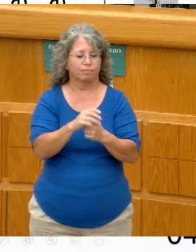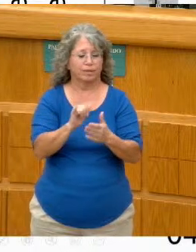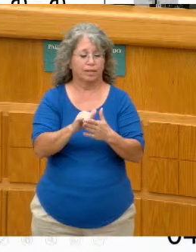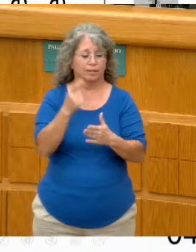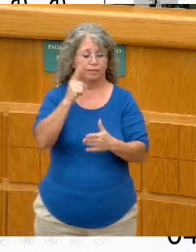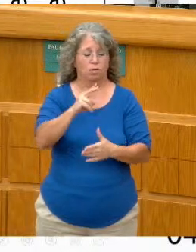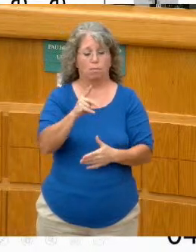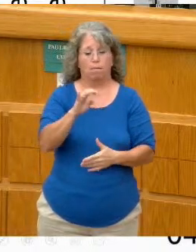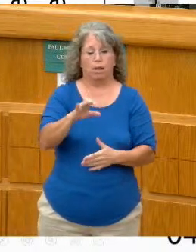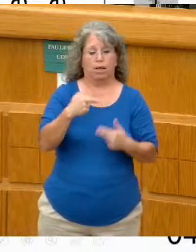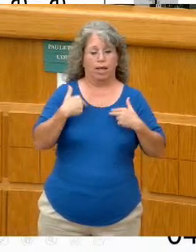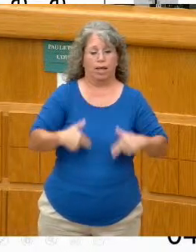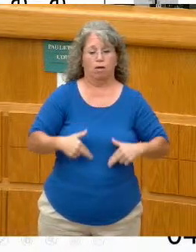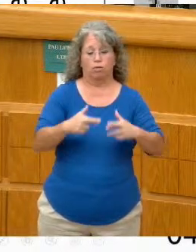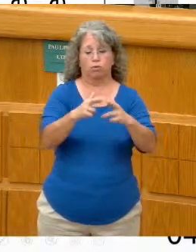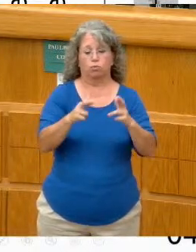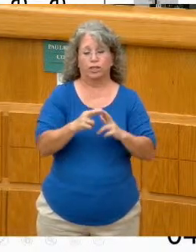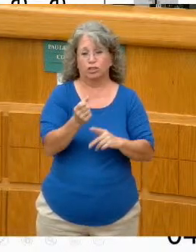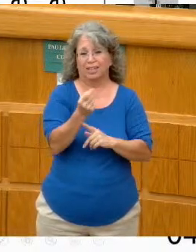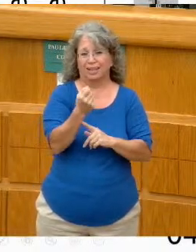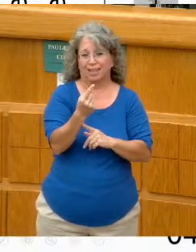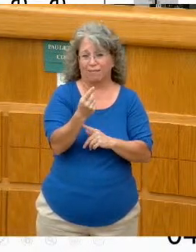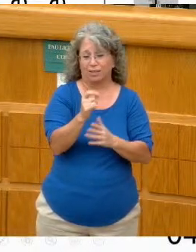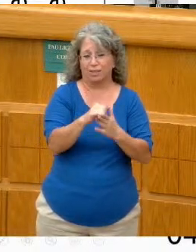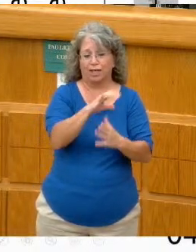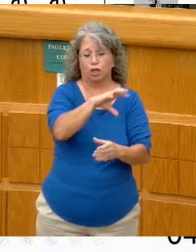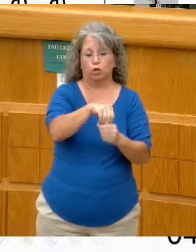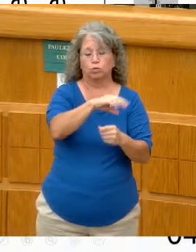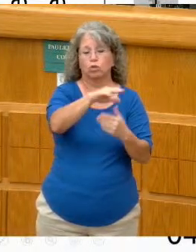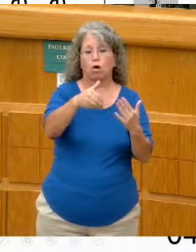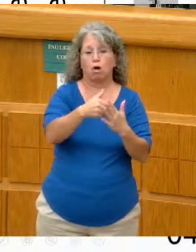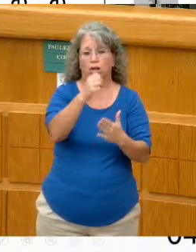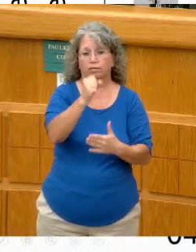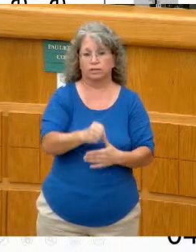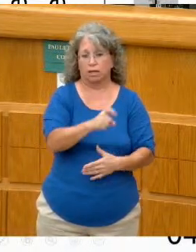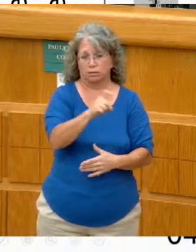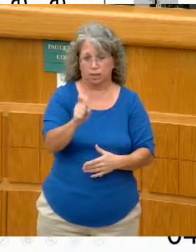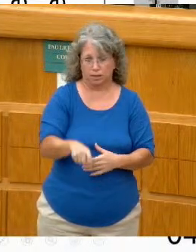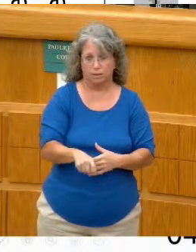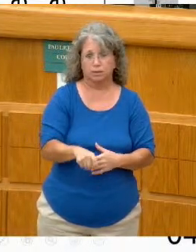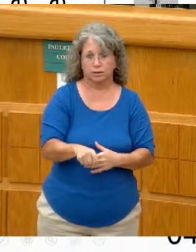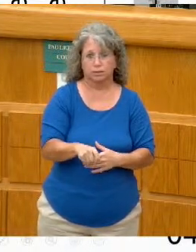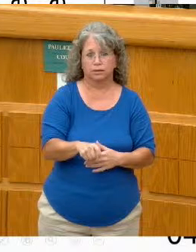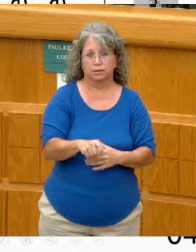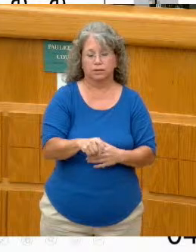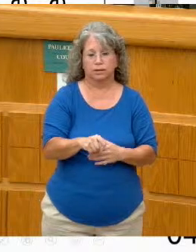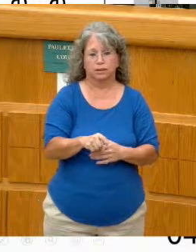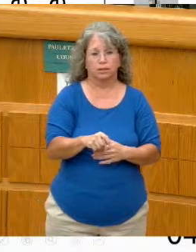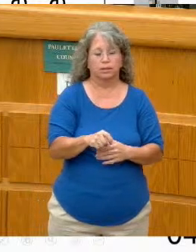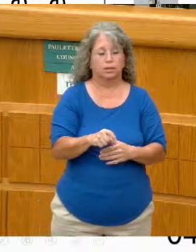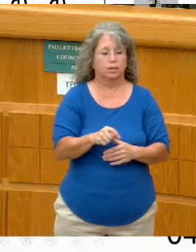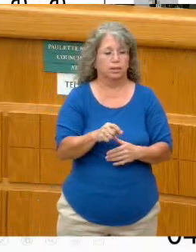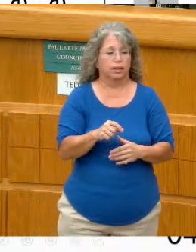all of South Texas. You can see that here in the Public Health Region 11, it got up to around 2,